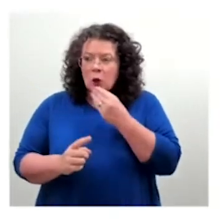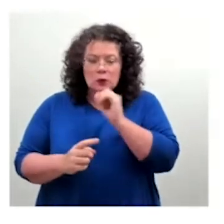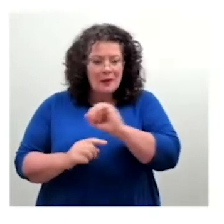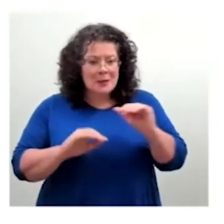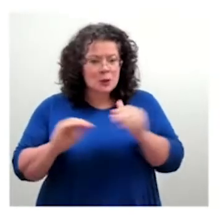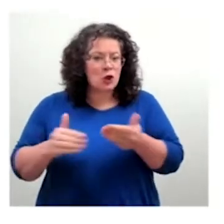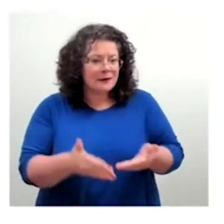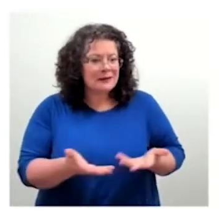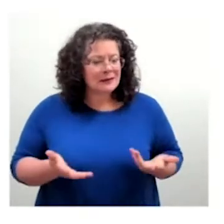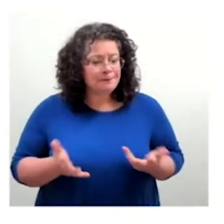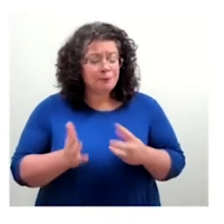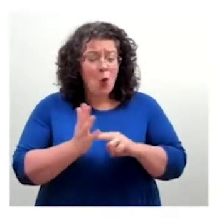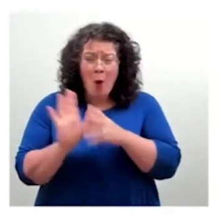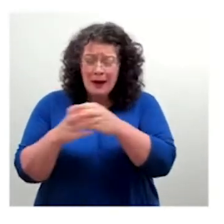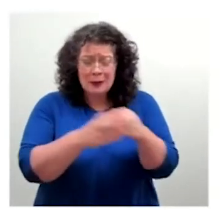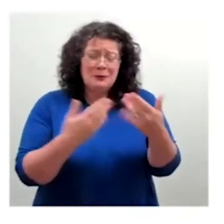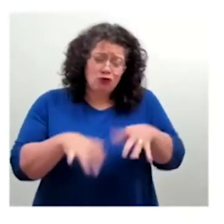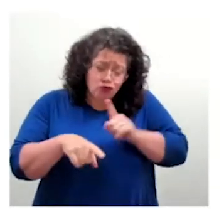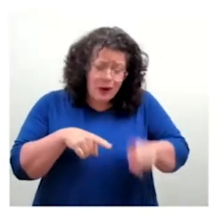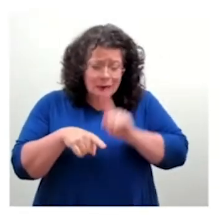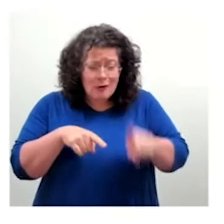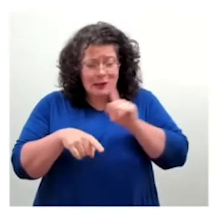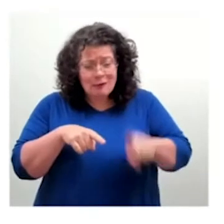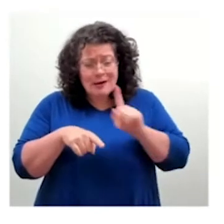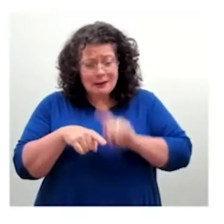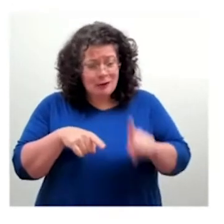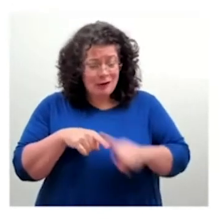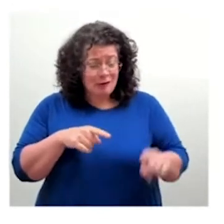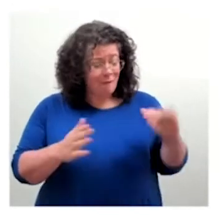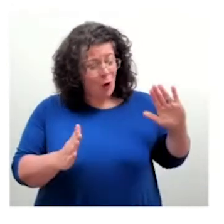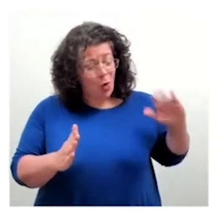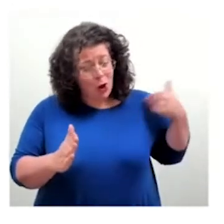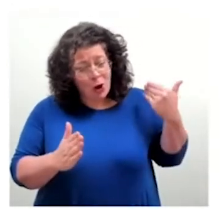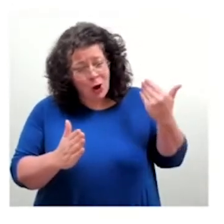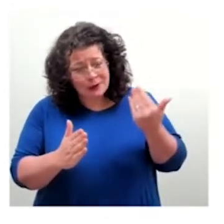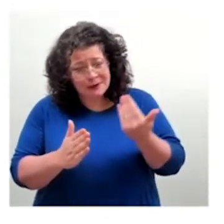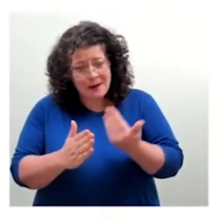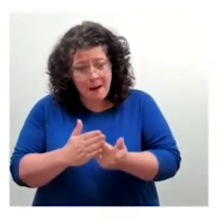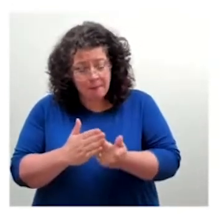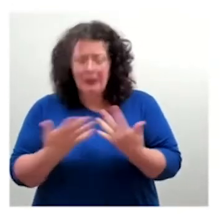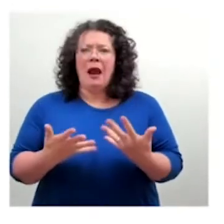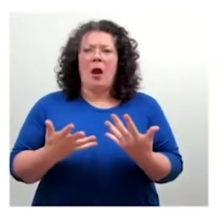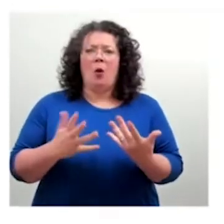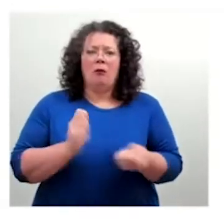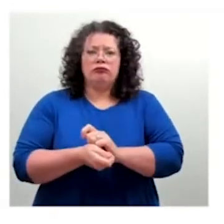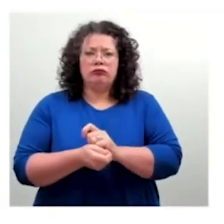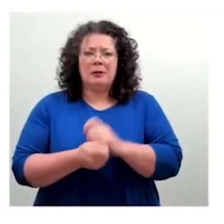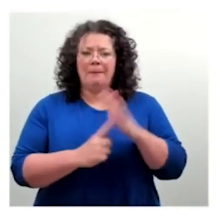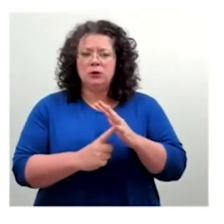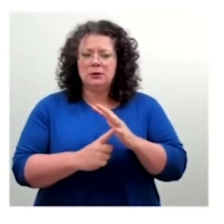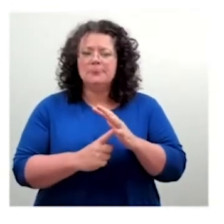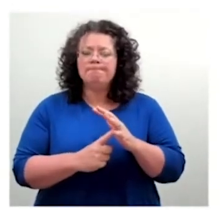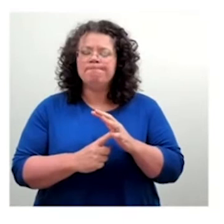services. You find that most mobile money applications are not accessible, yet all sectors are advising people now to start